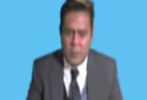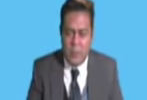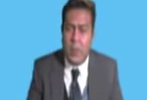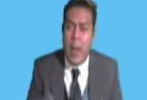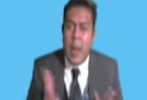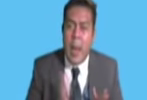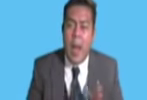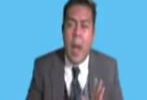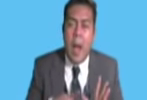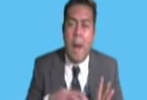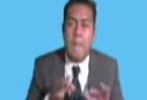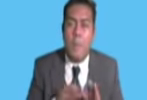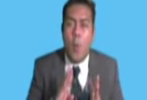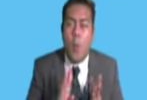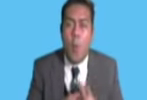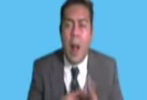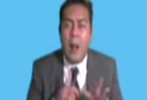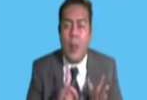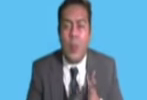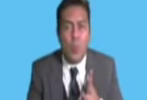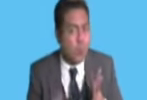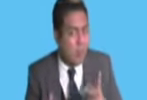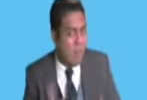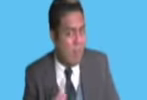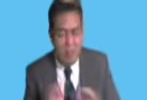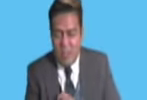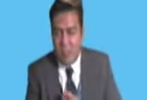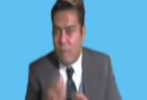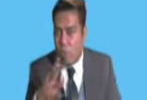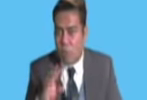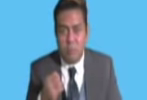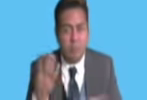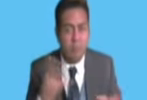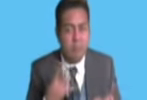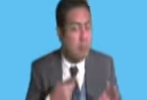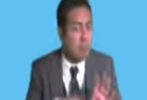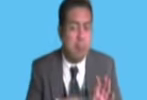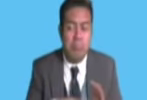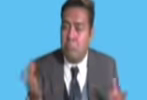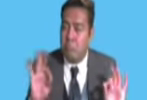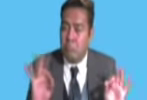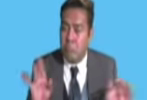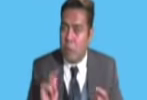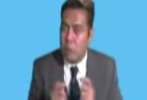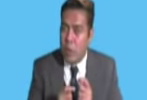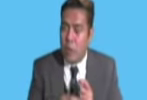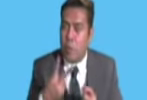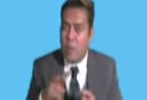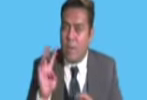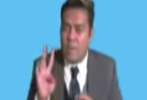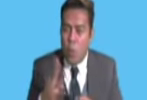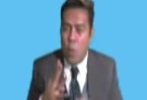Nambowalu government station and nearby villages has not changed for the last 40 years. The 24 hours power supply